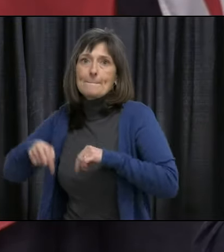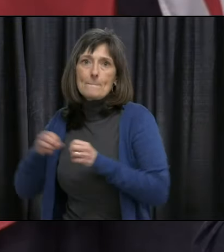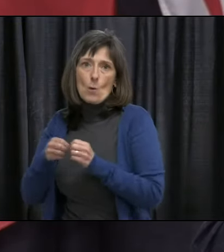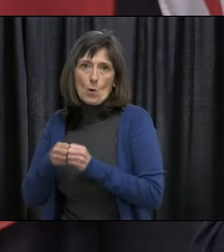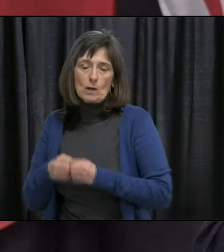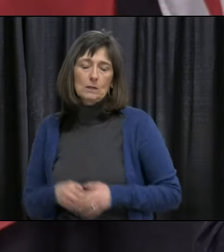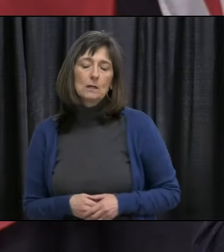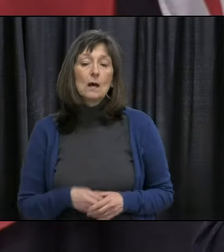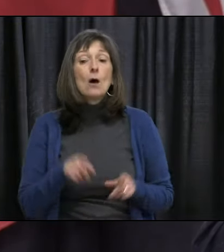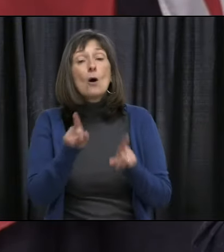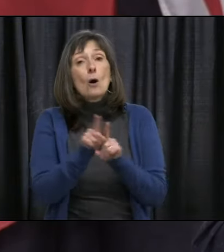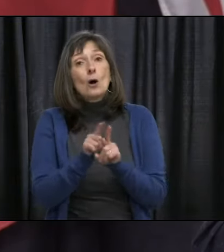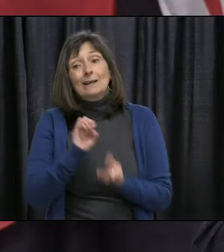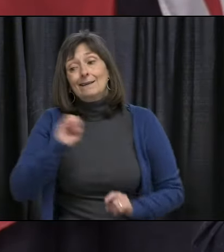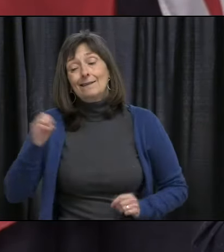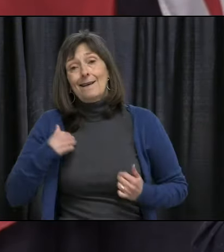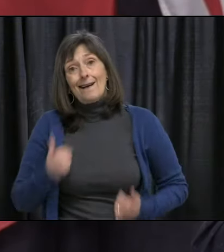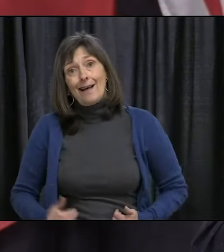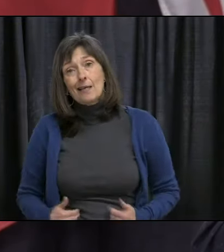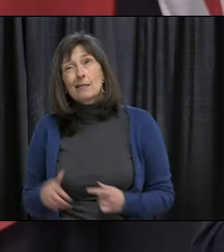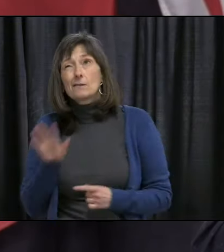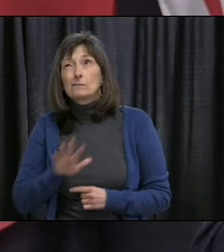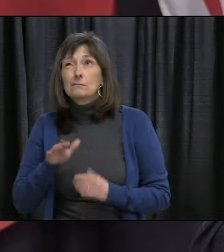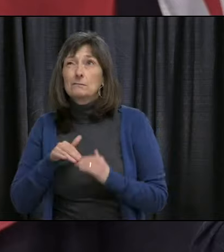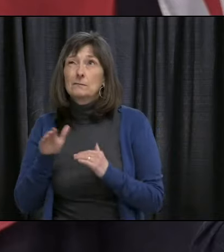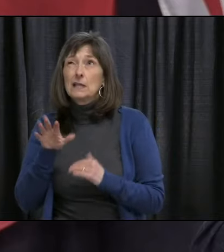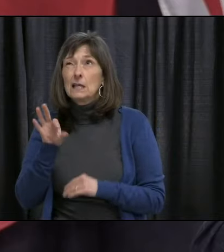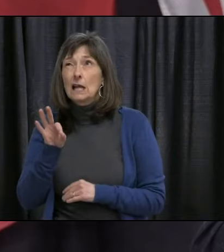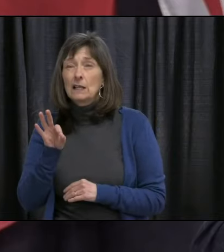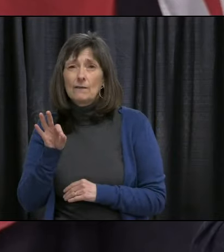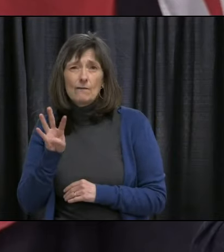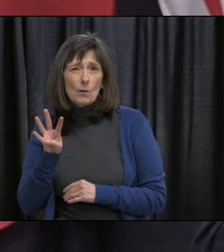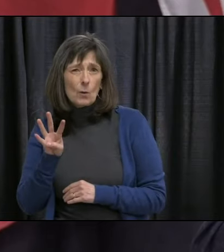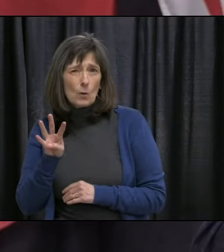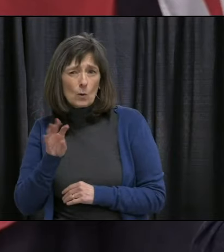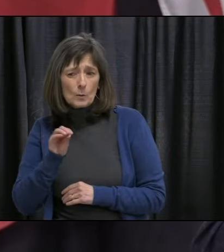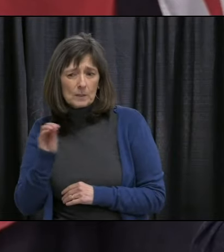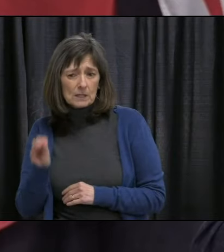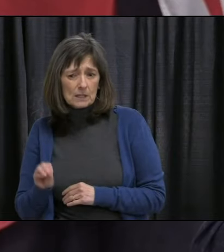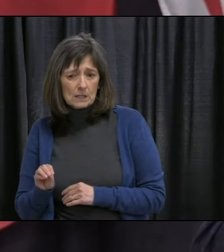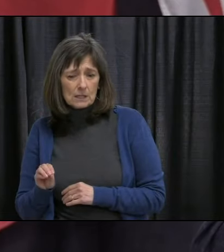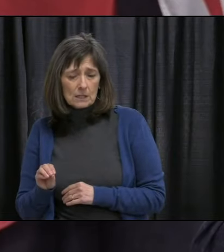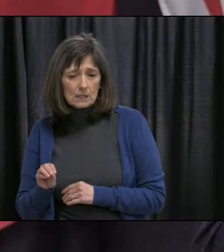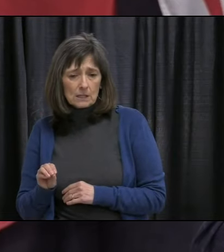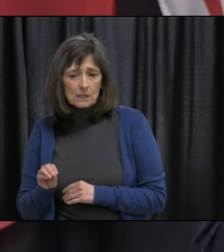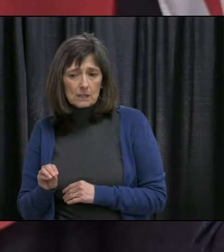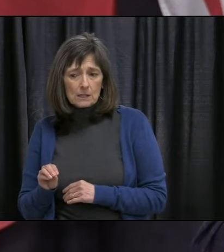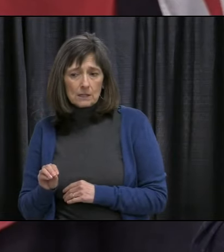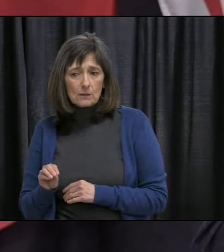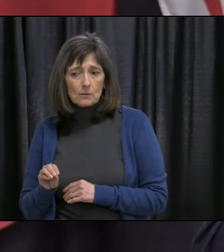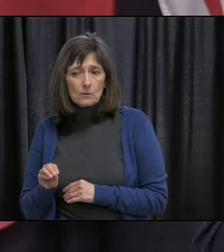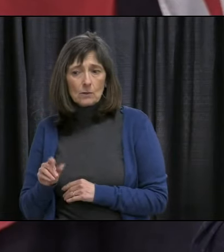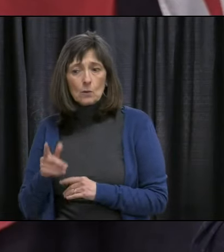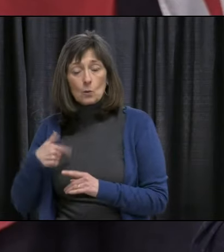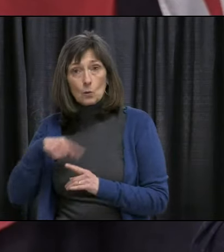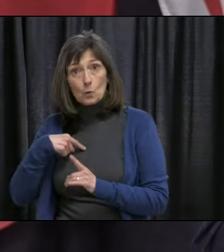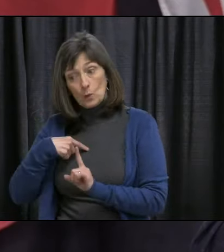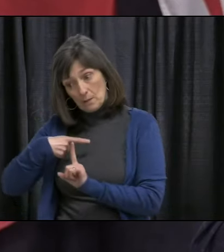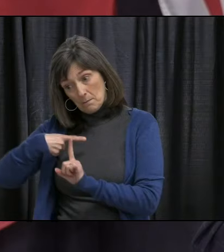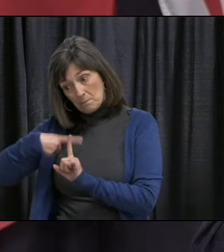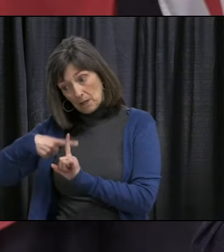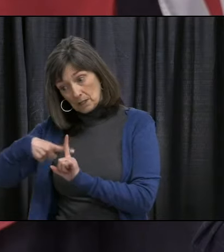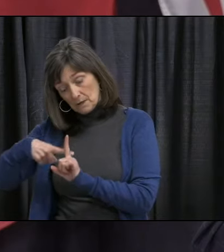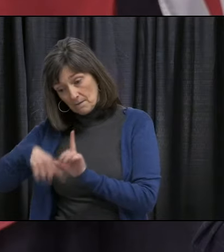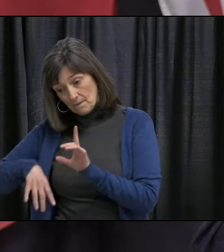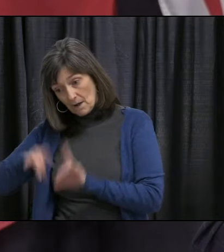Health, where some well over 90%, probably 94% now, we've had those positive tests, we've